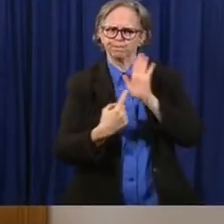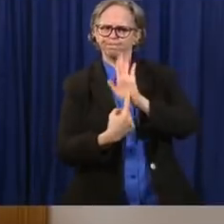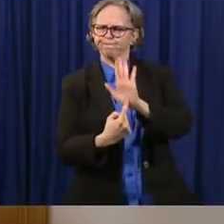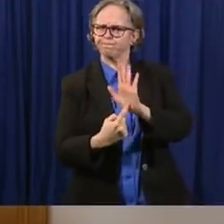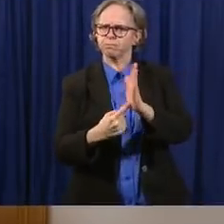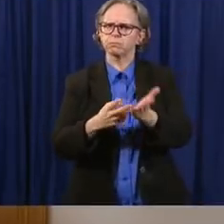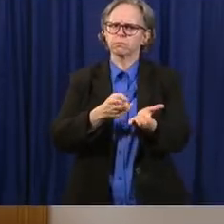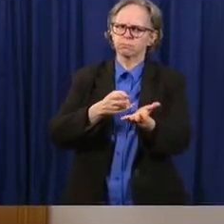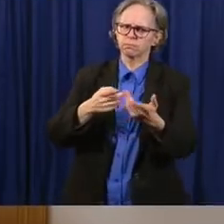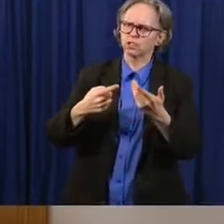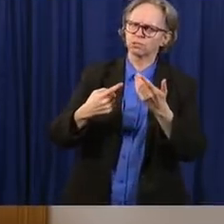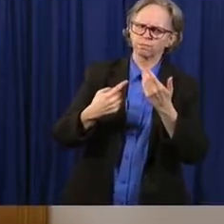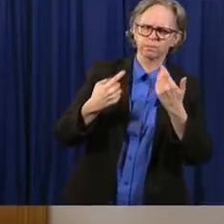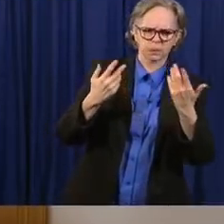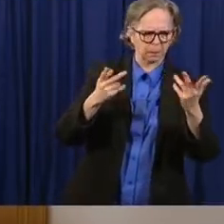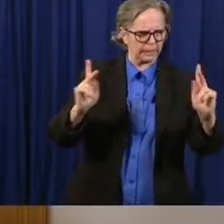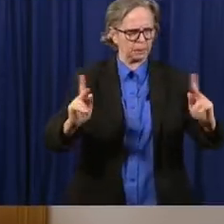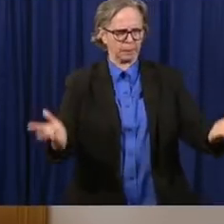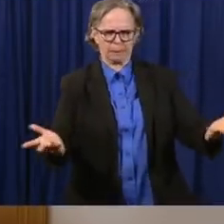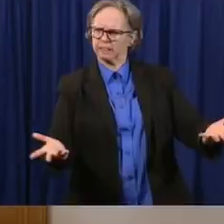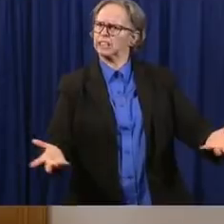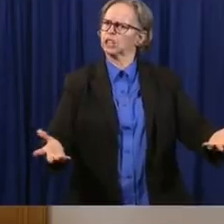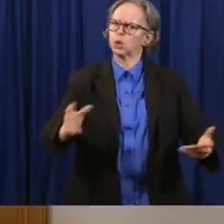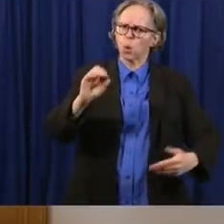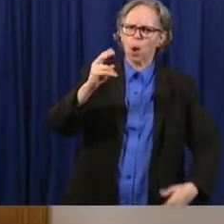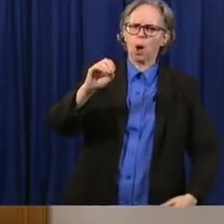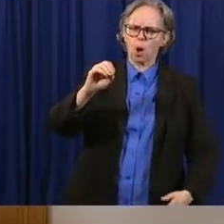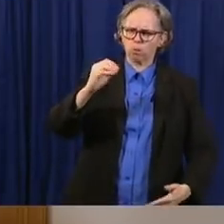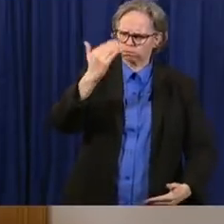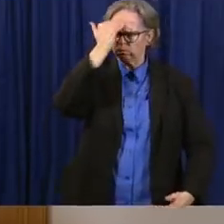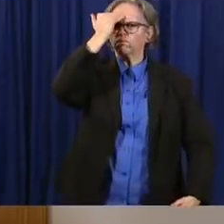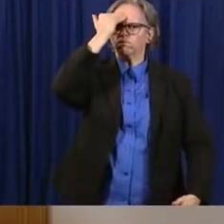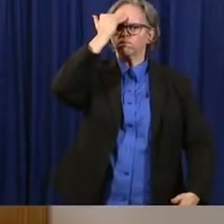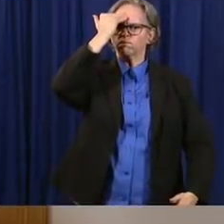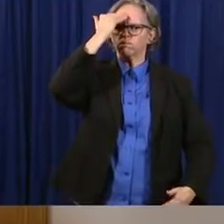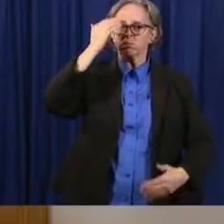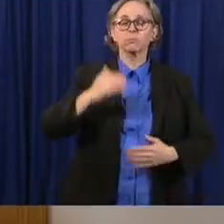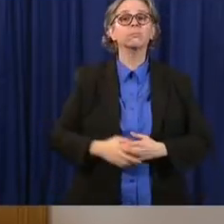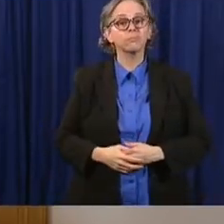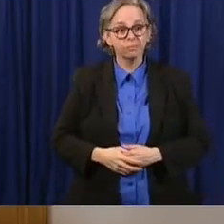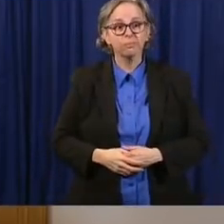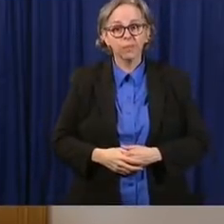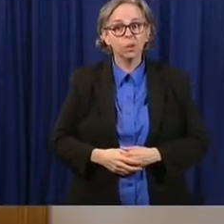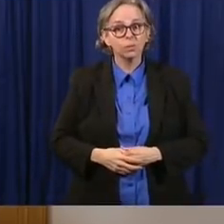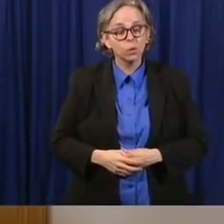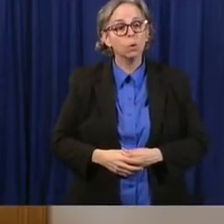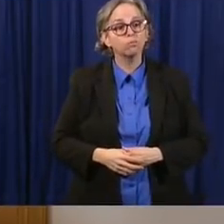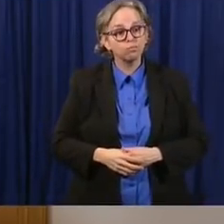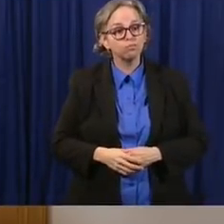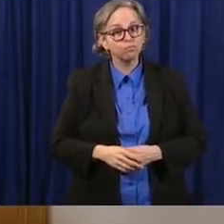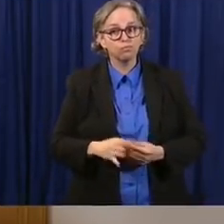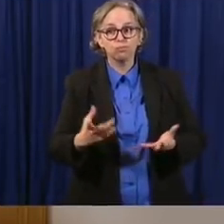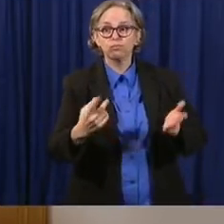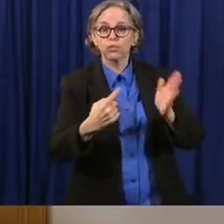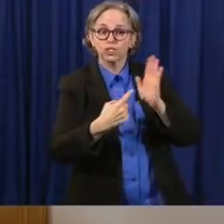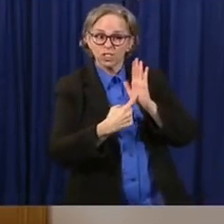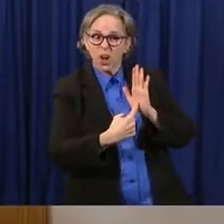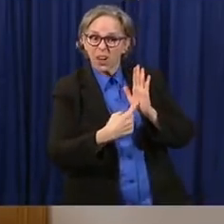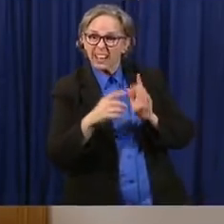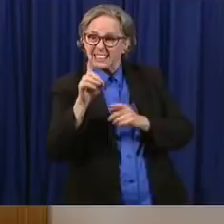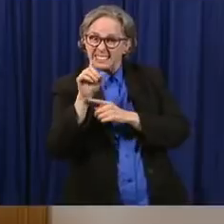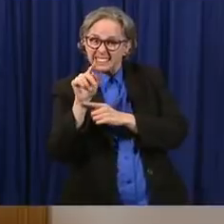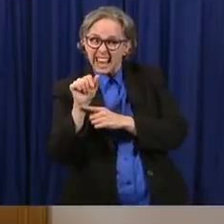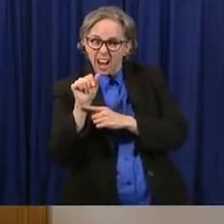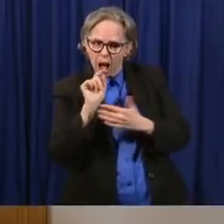Ohio, and in a way that does allow people to make apples to apples